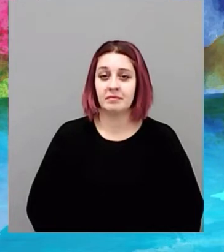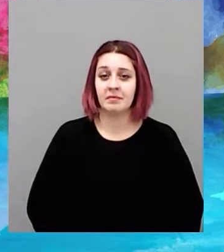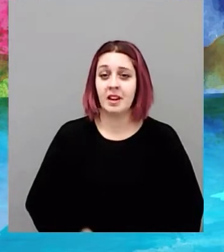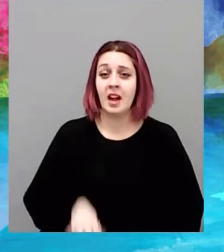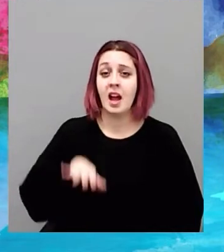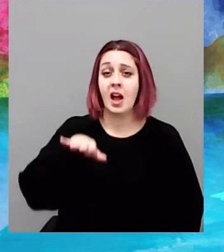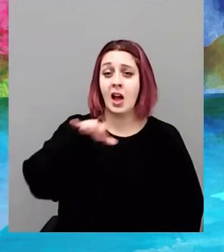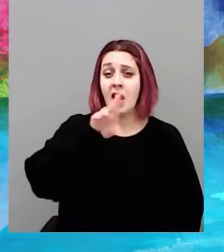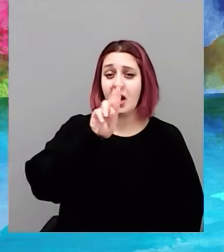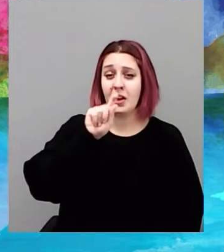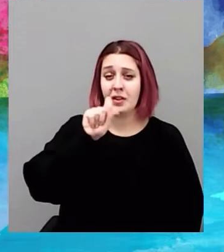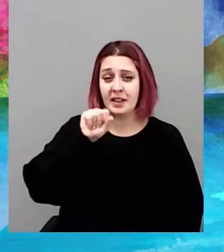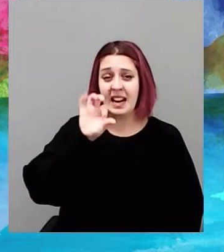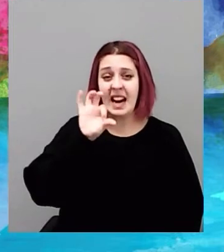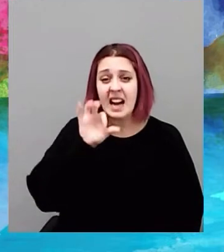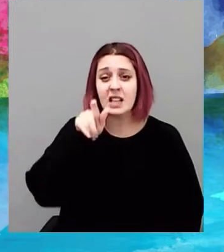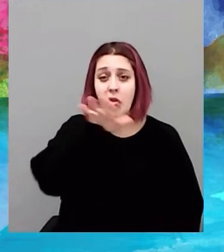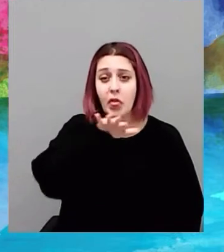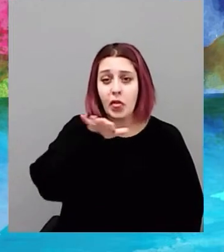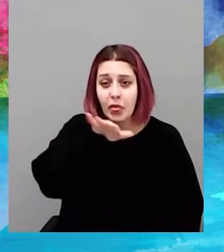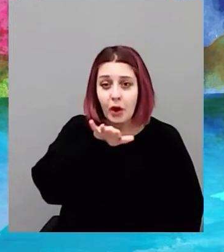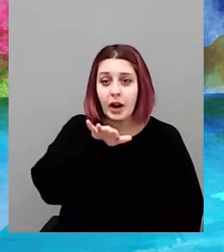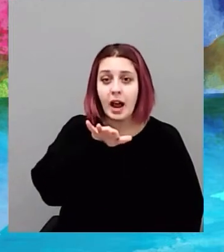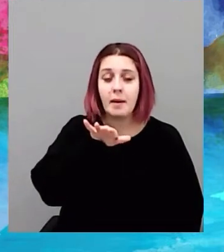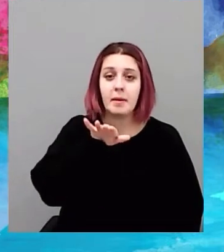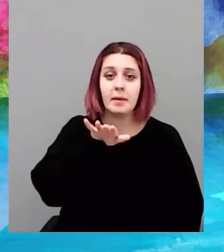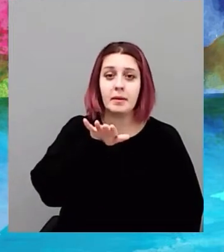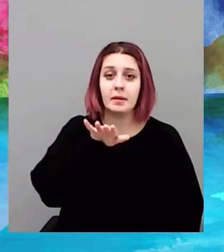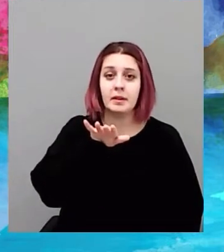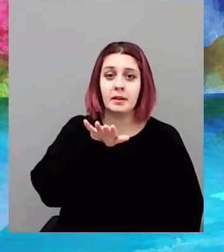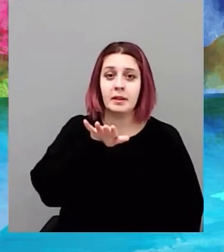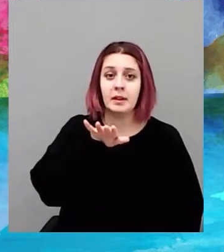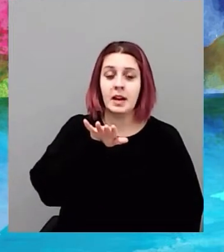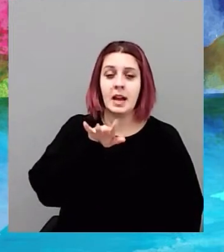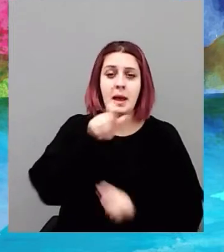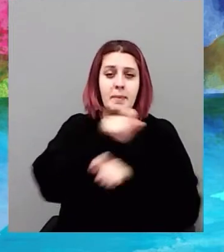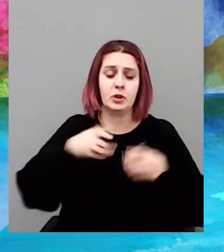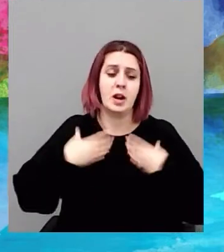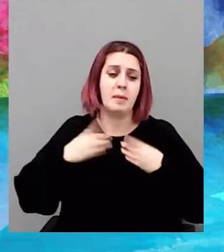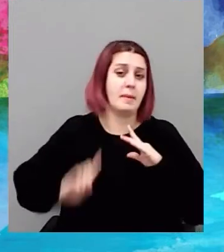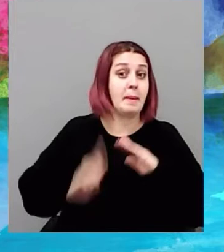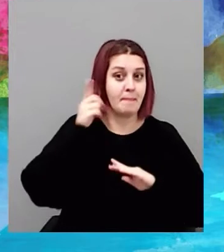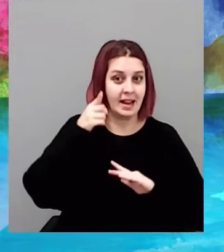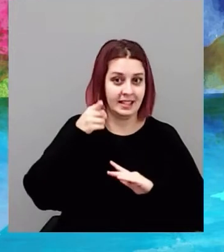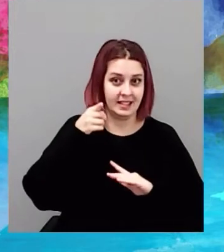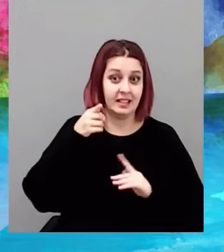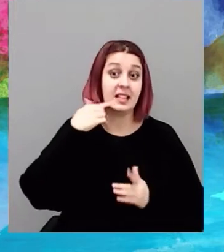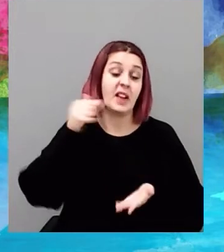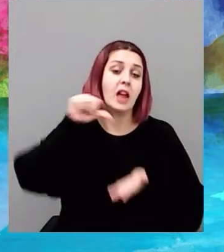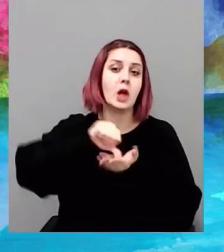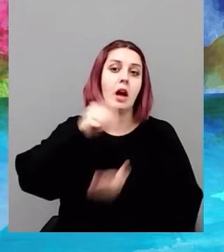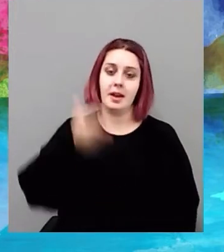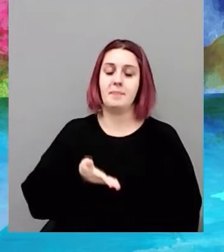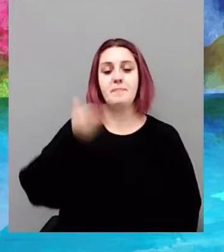populated town in the region, so it's really important, and it's also a very attractive town